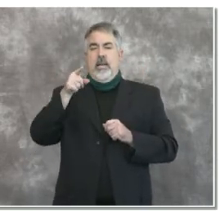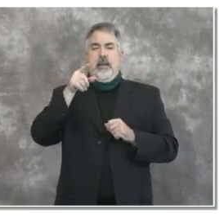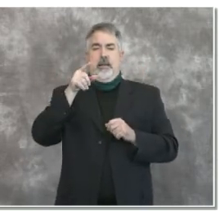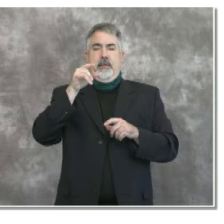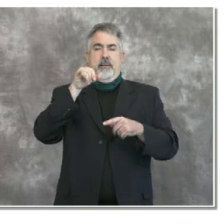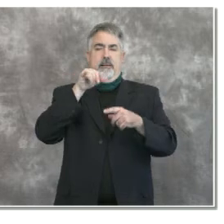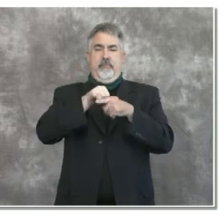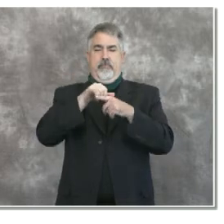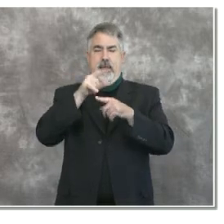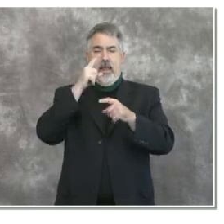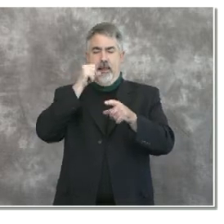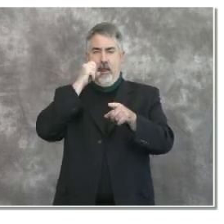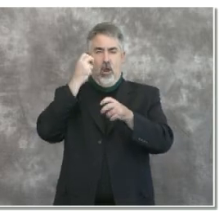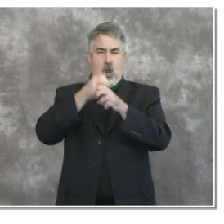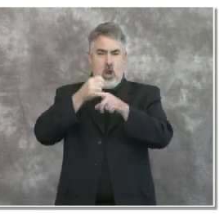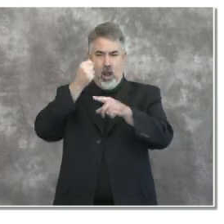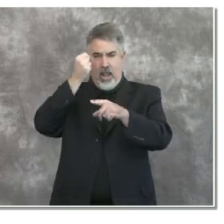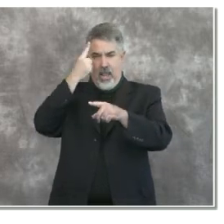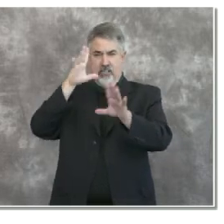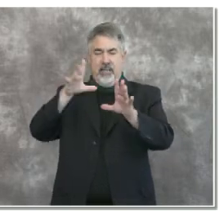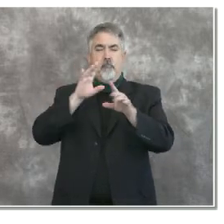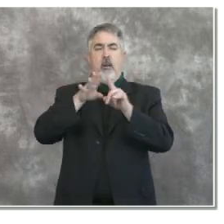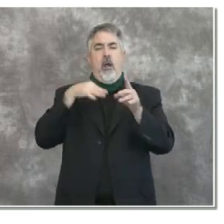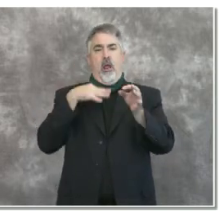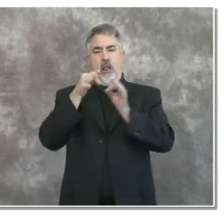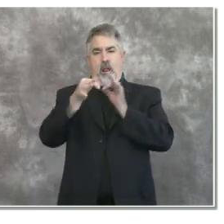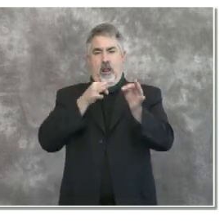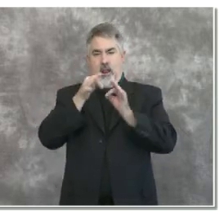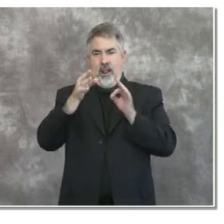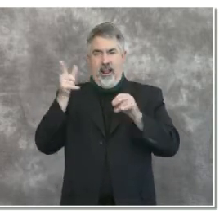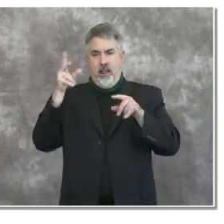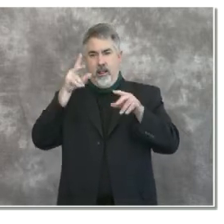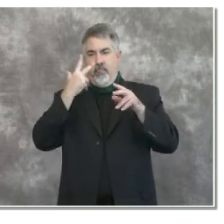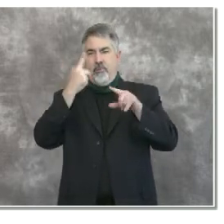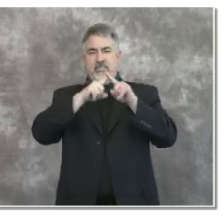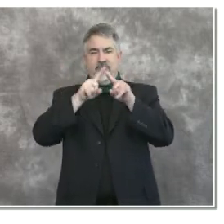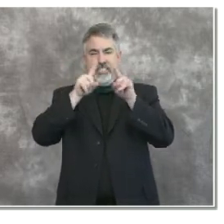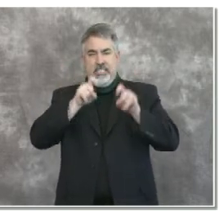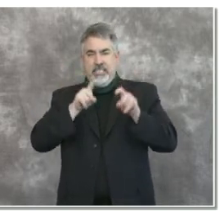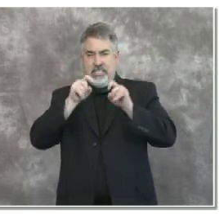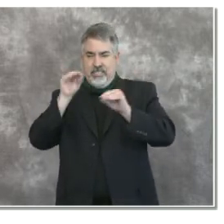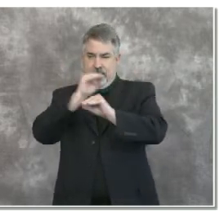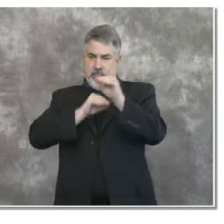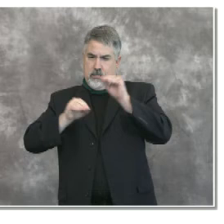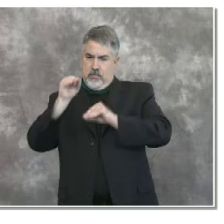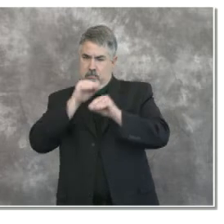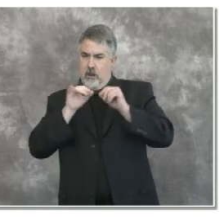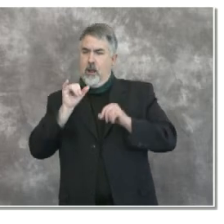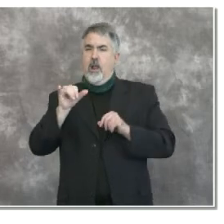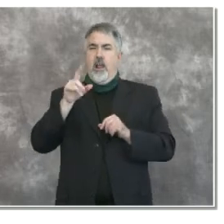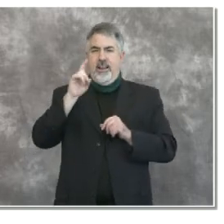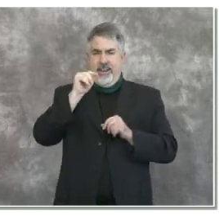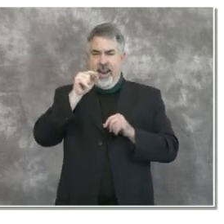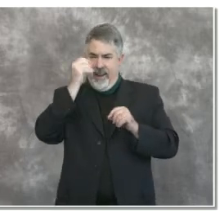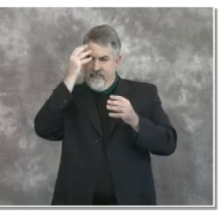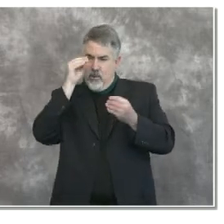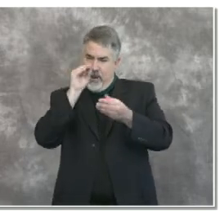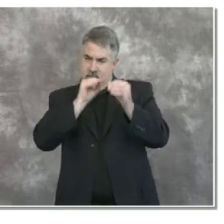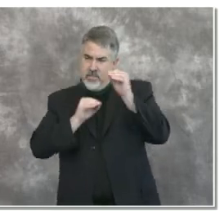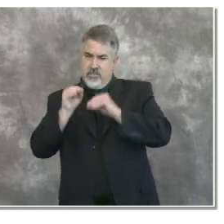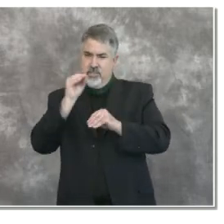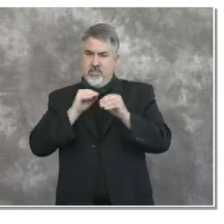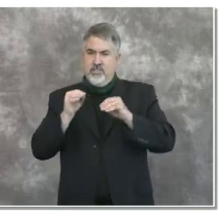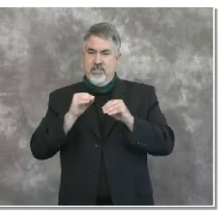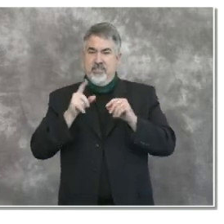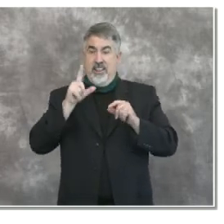3 different dimensions, really looks at data in terms of, on the left axis, the percentage of